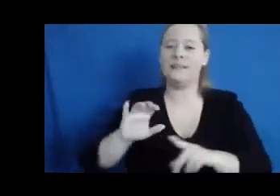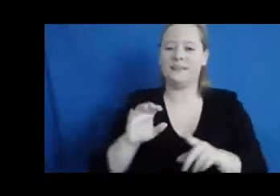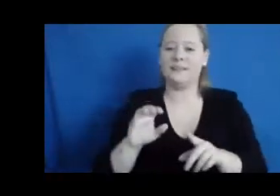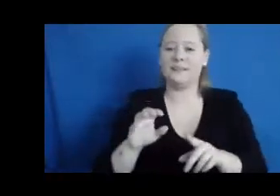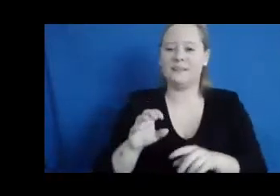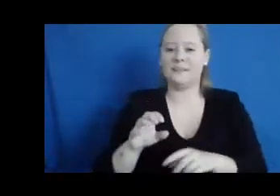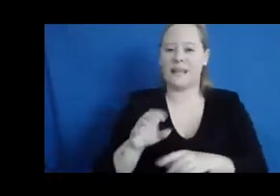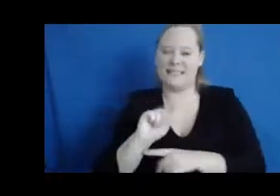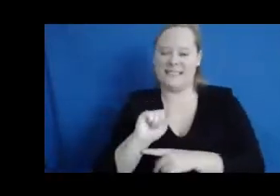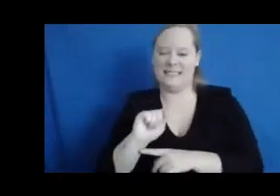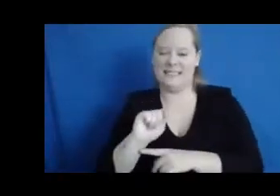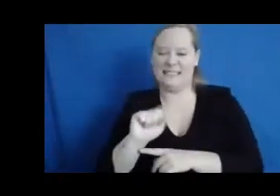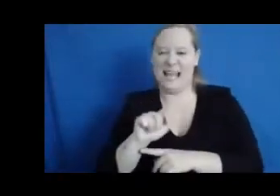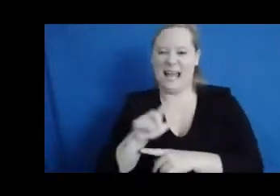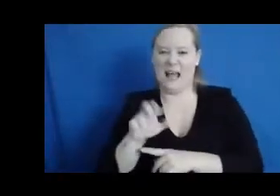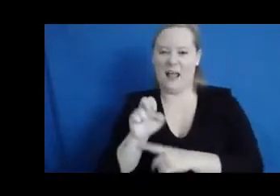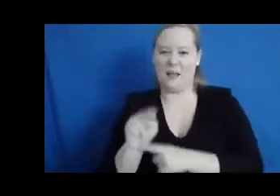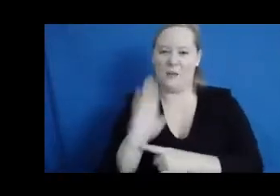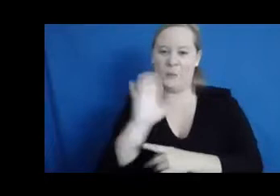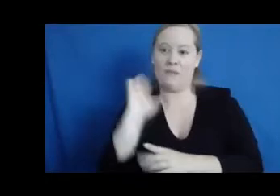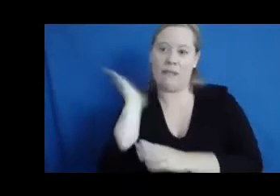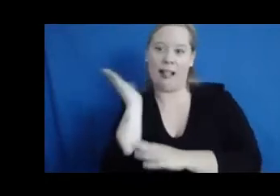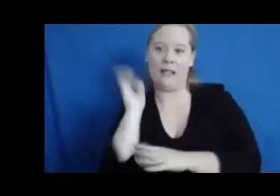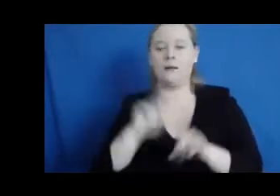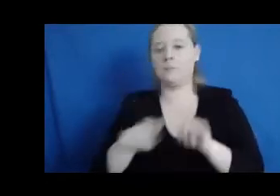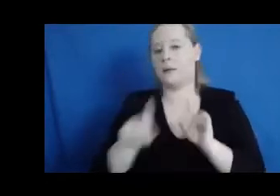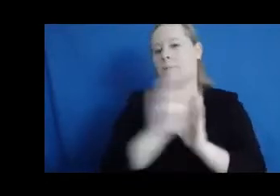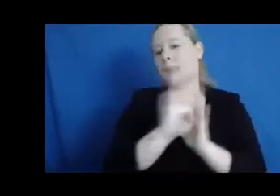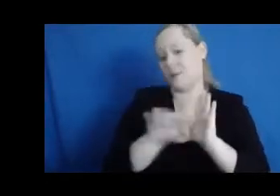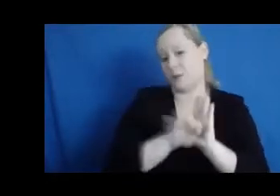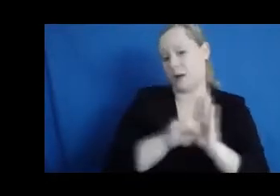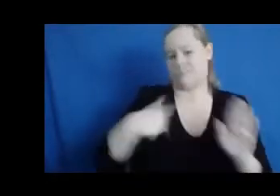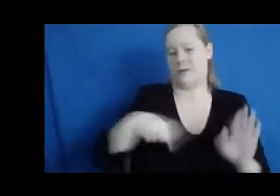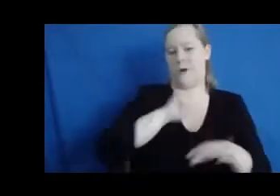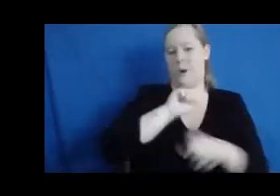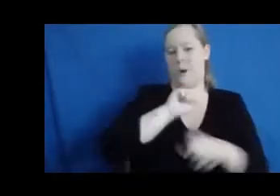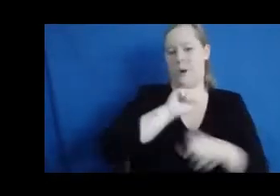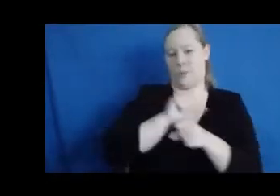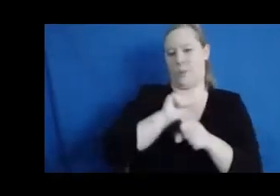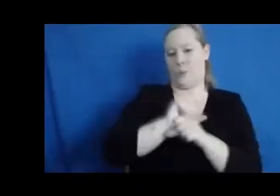have given. I'm just going to give you some background on the work that our group has been doing